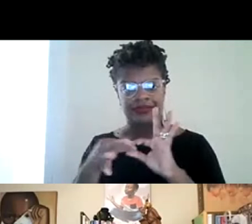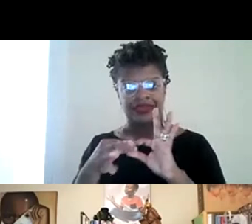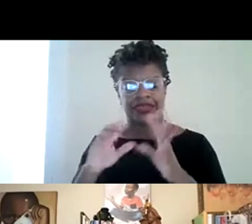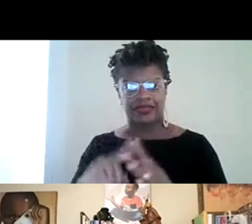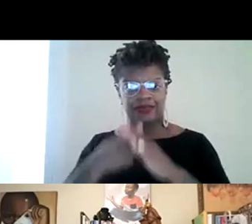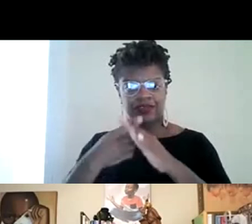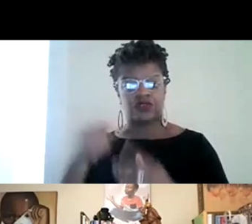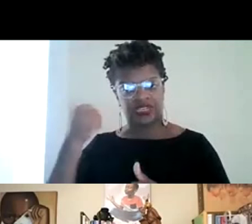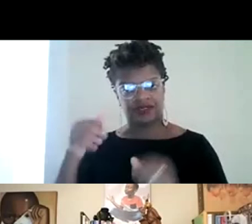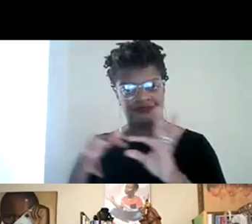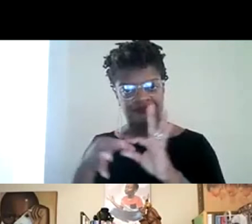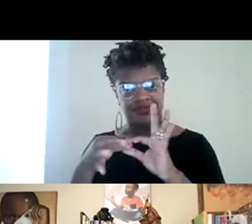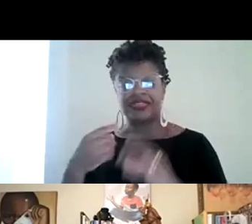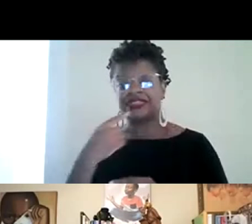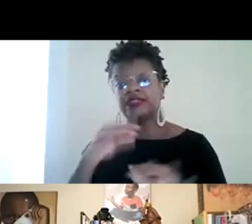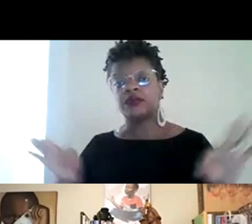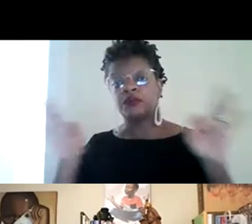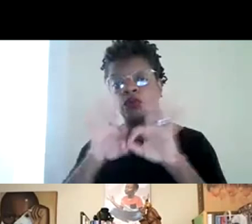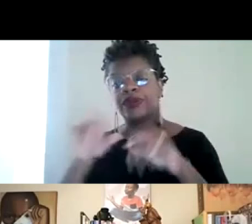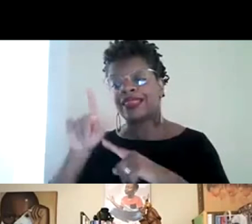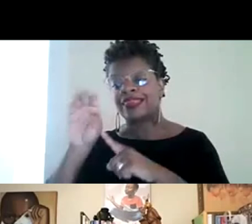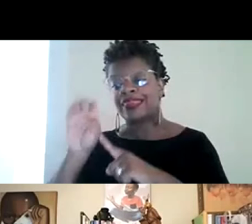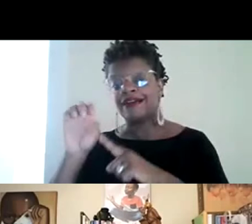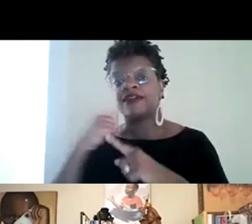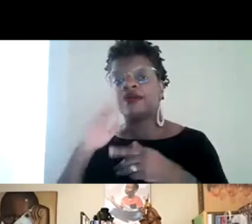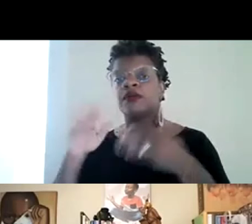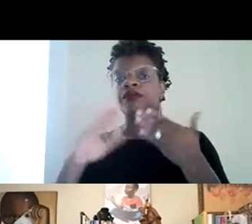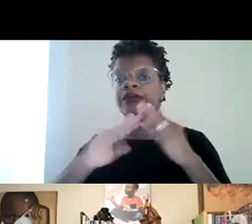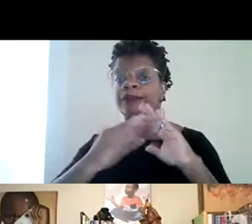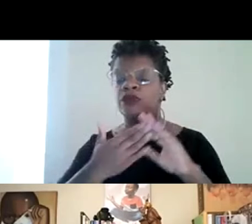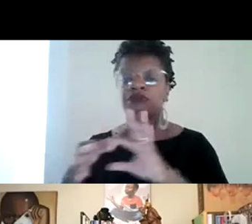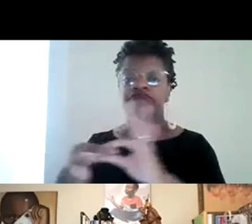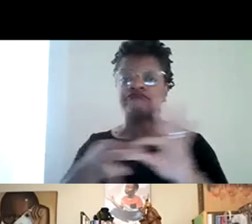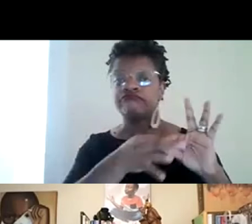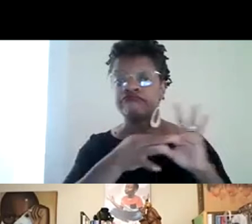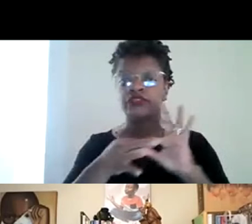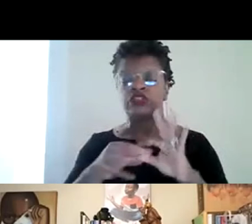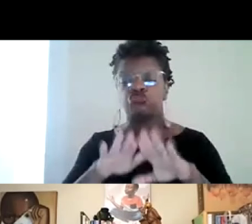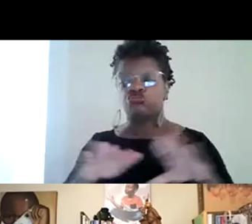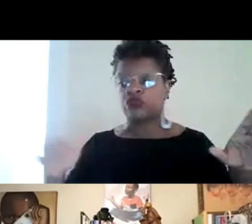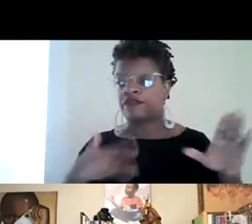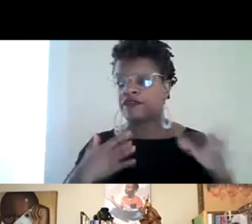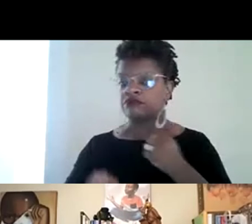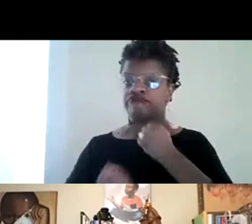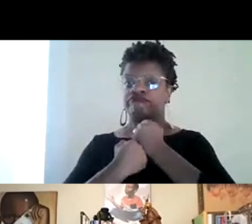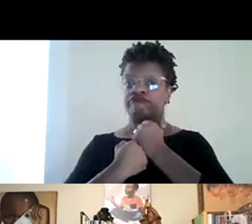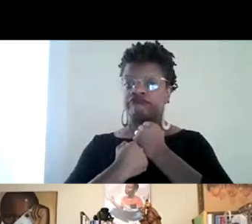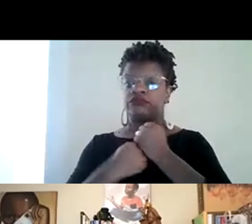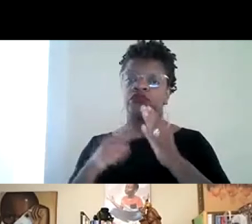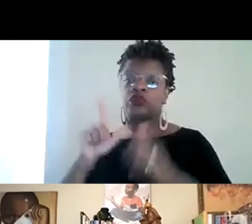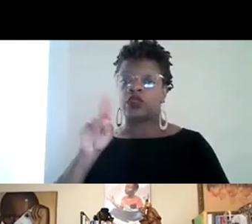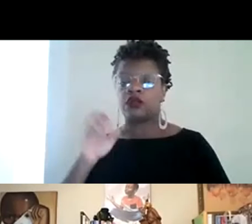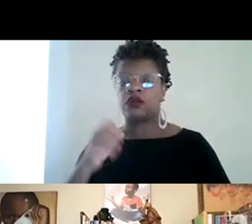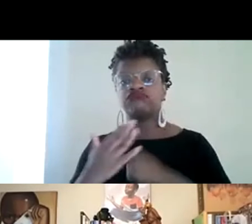outset, the importance of this beloved community in which children are affirmed, they experience love,